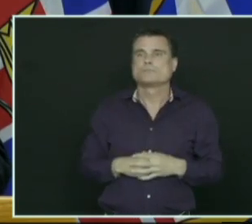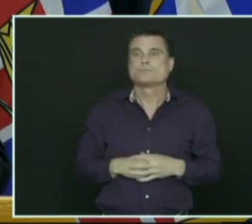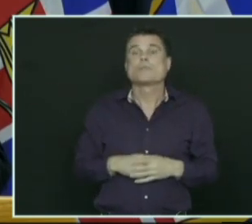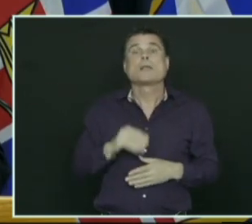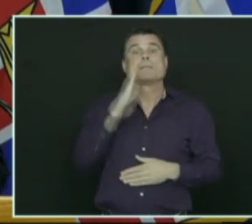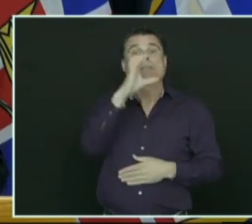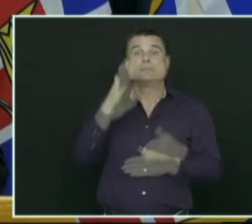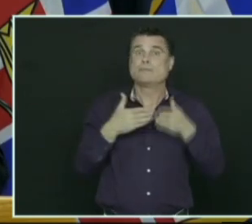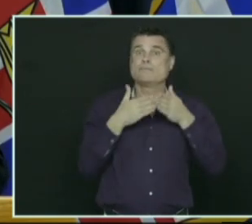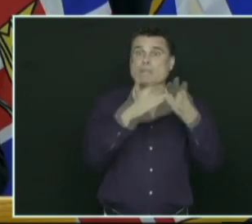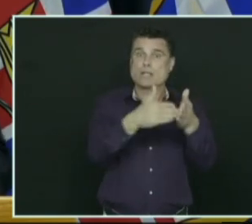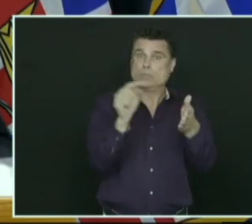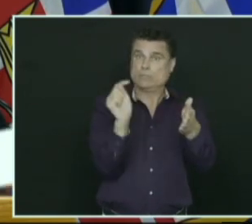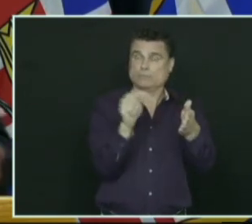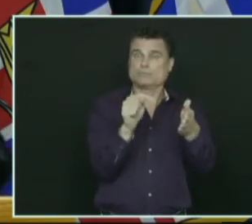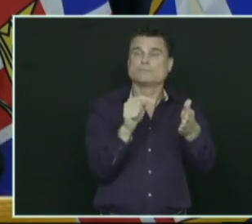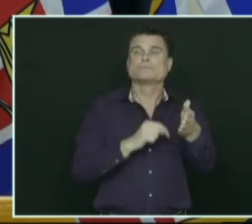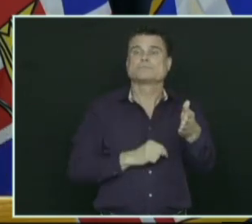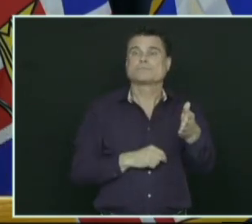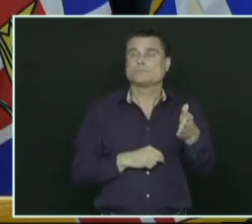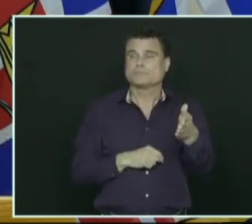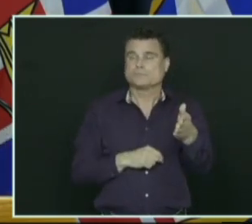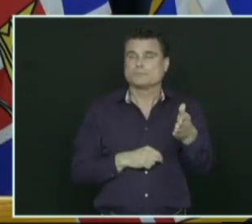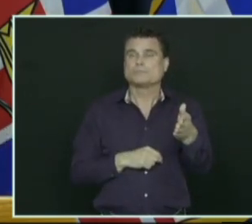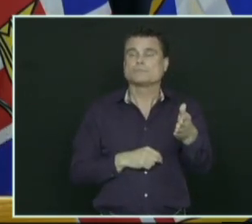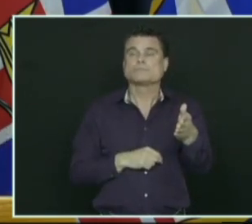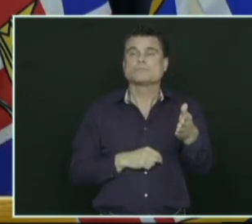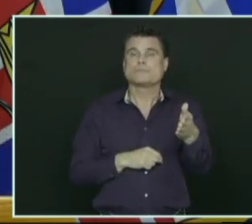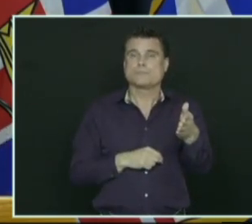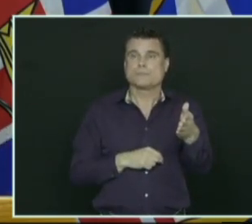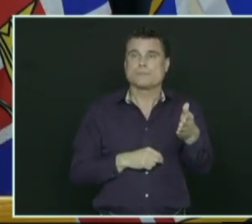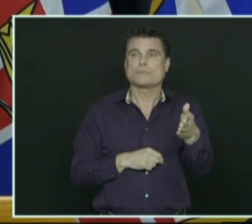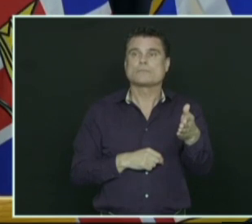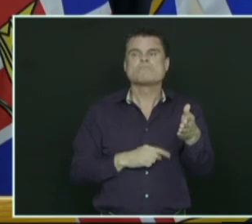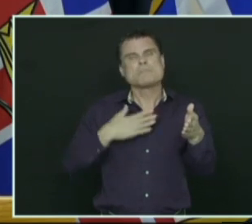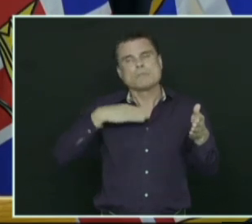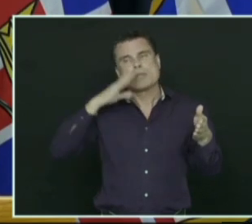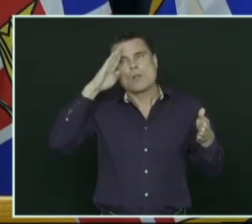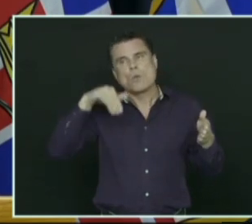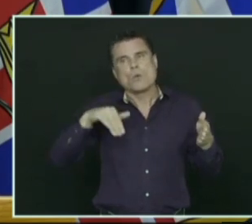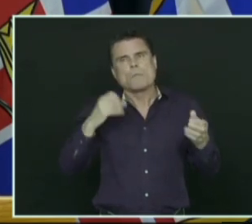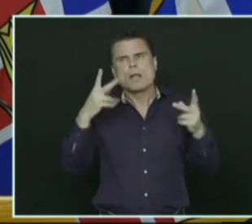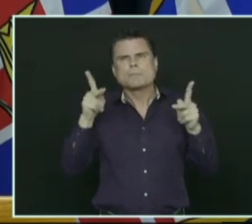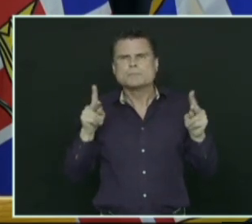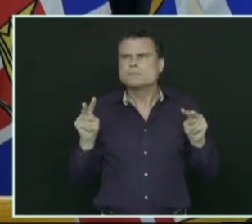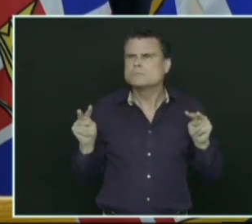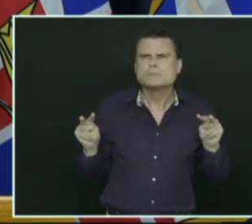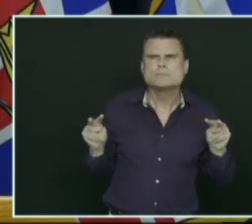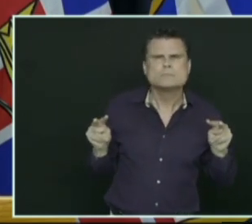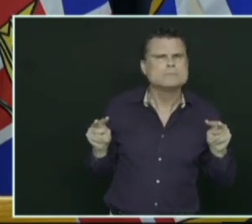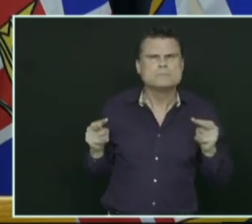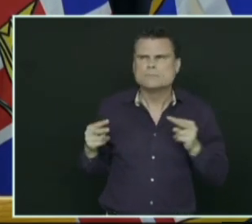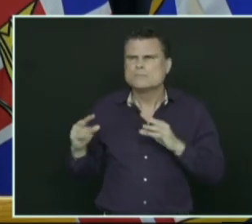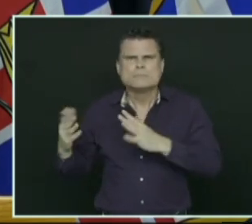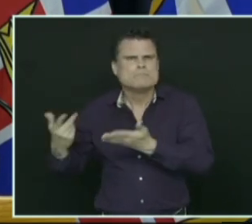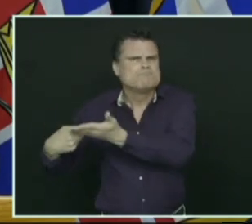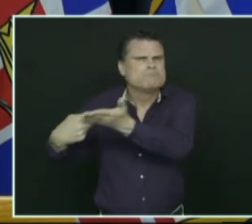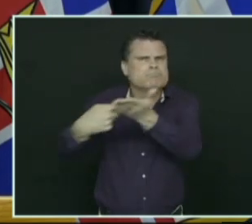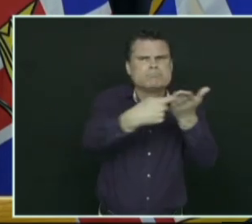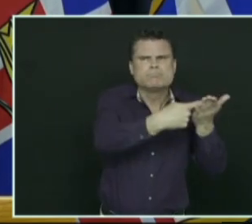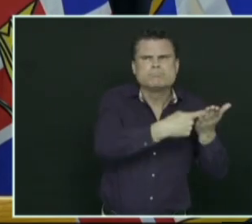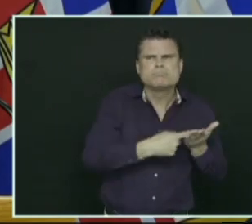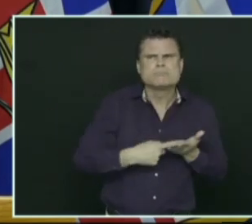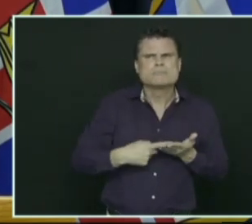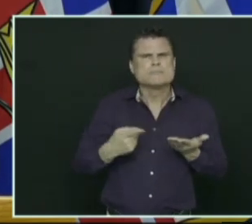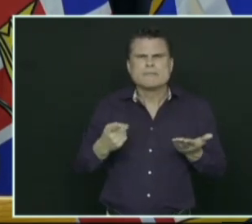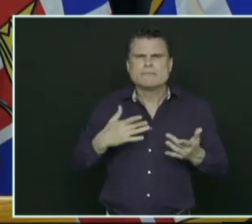think one of the reasons, and having spent obviously time in my home this weekend in the Collingwood neighborhood of